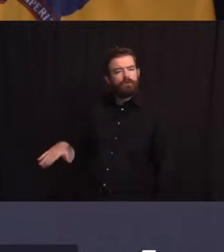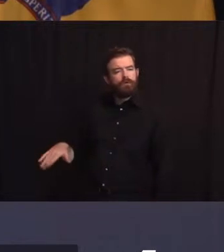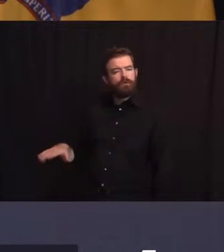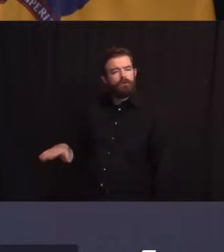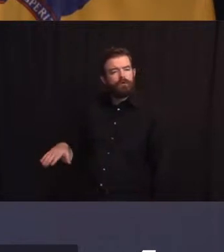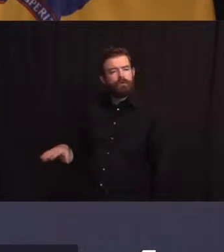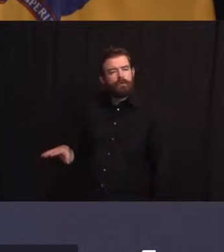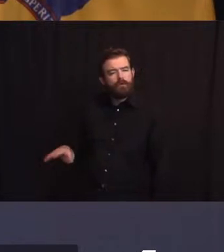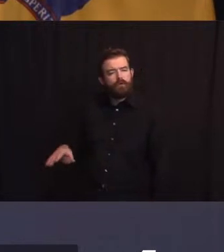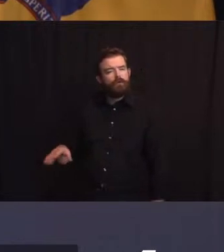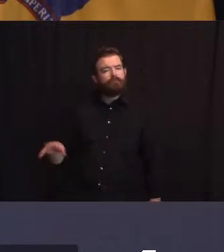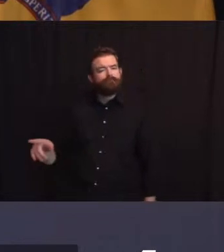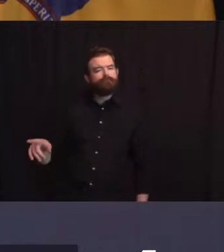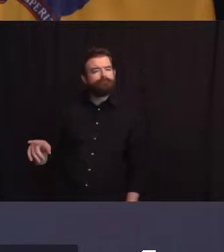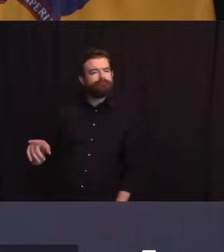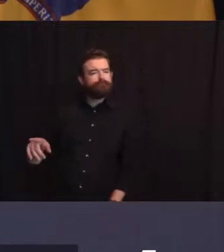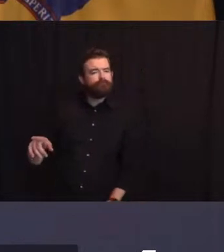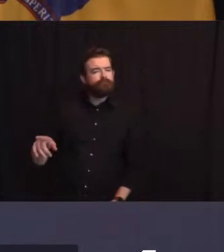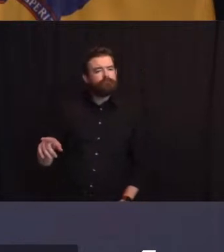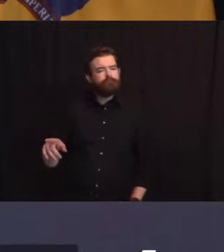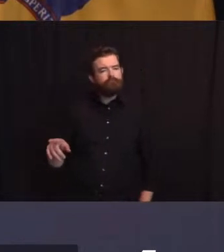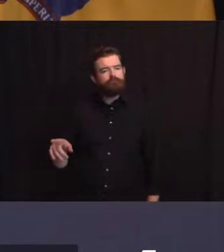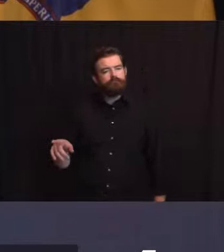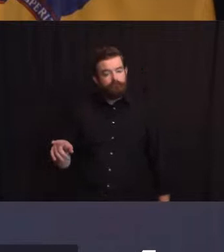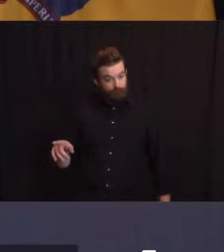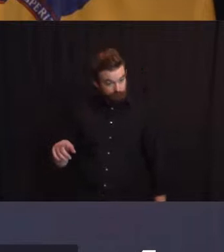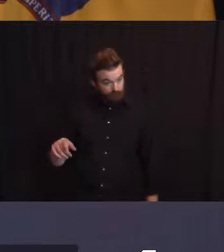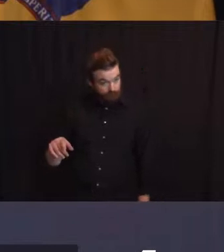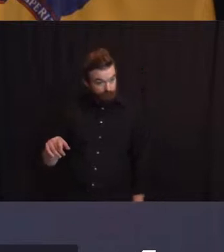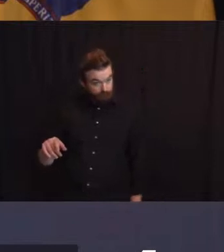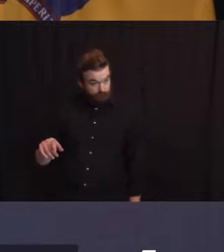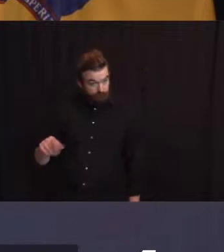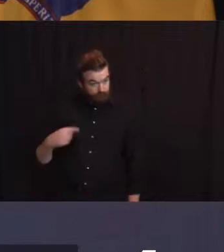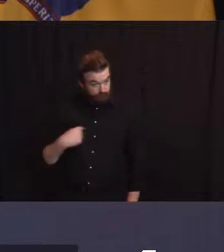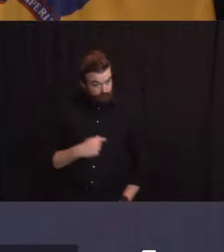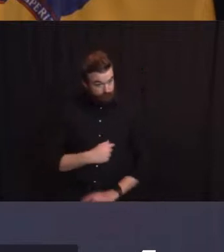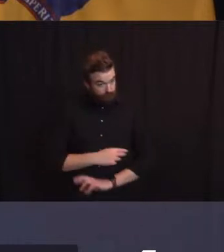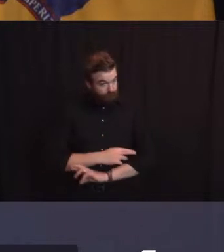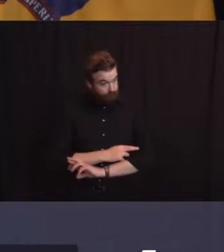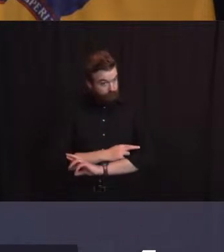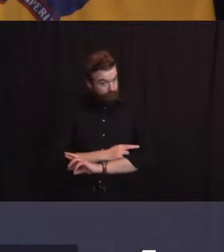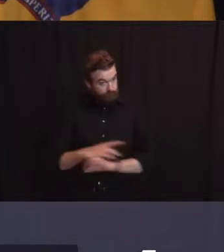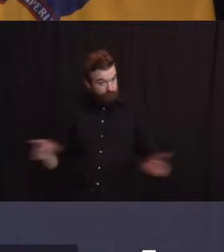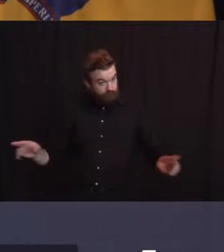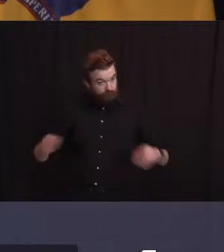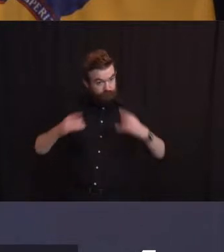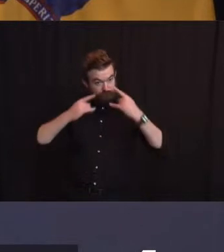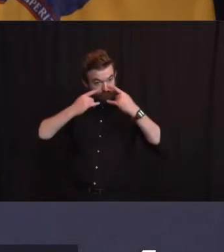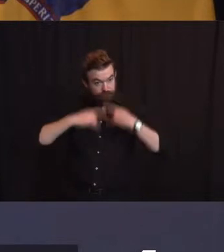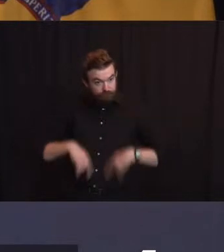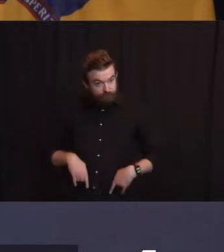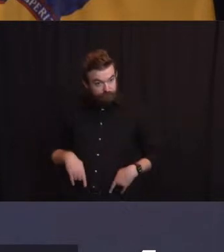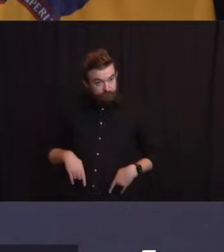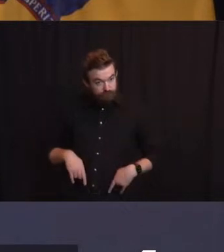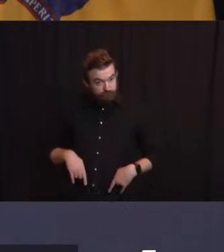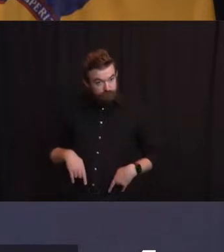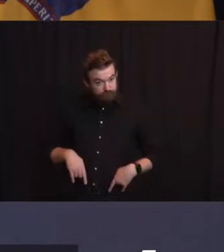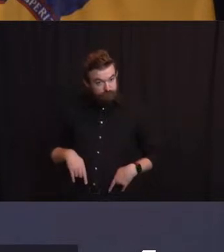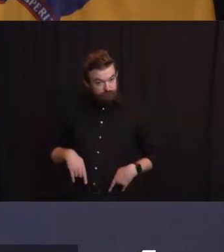the removal of the indoor mask mandate for vaccinated people? Can you talk about an RT, a case number, anything like